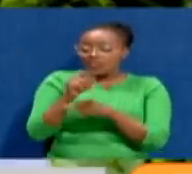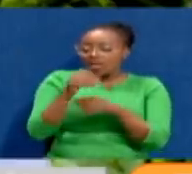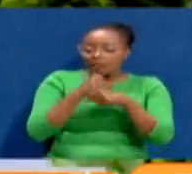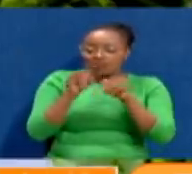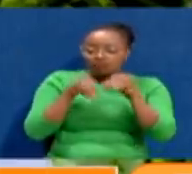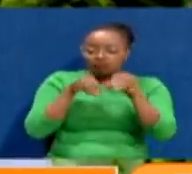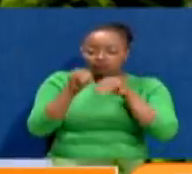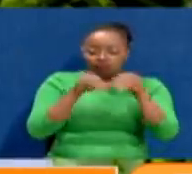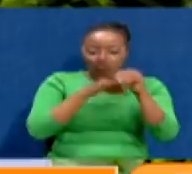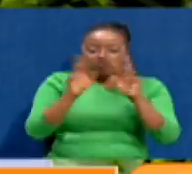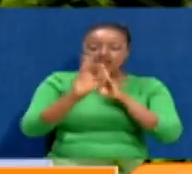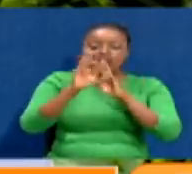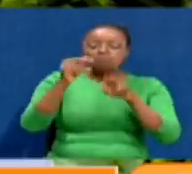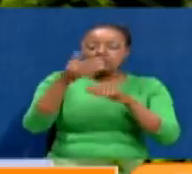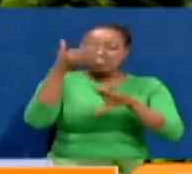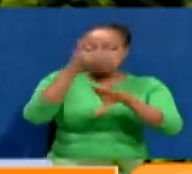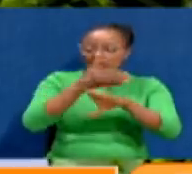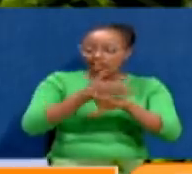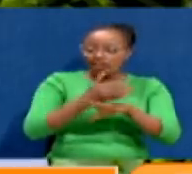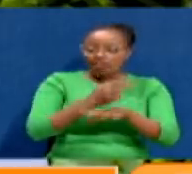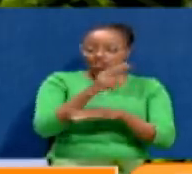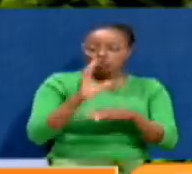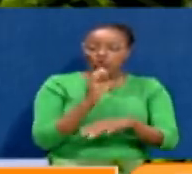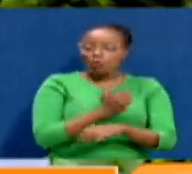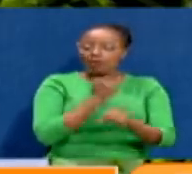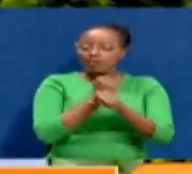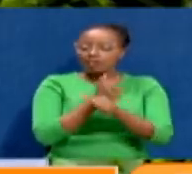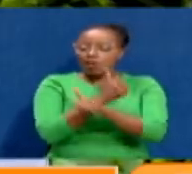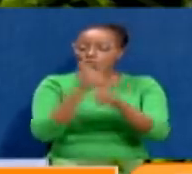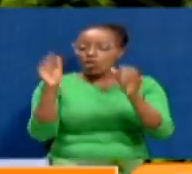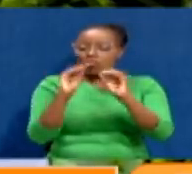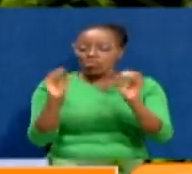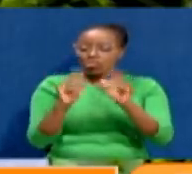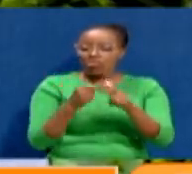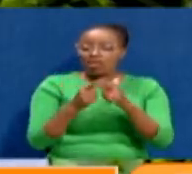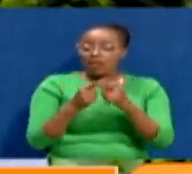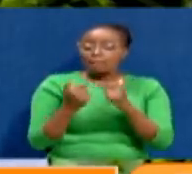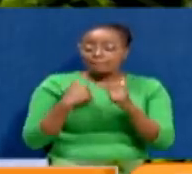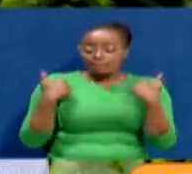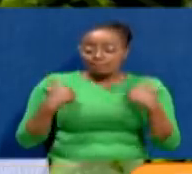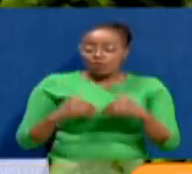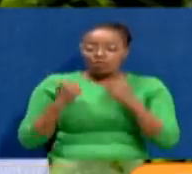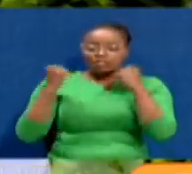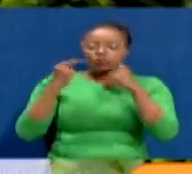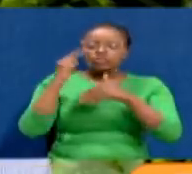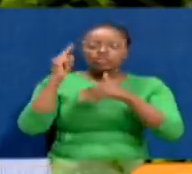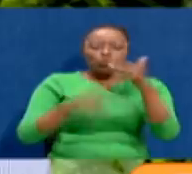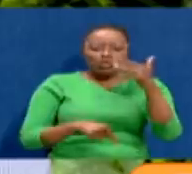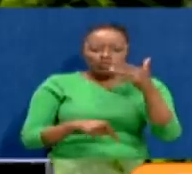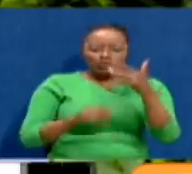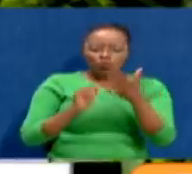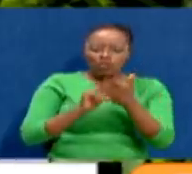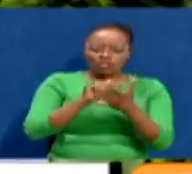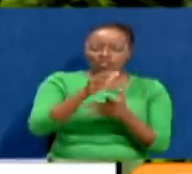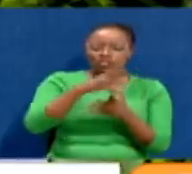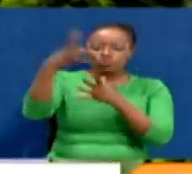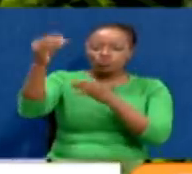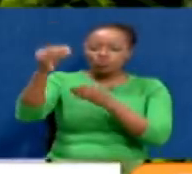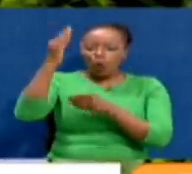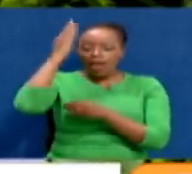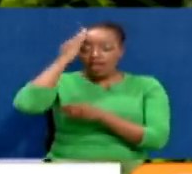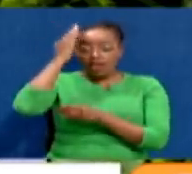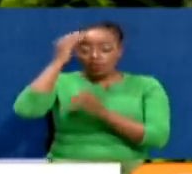The committees, the two committees didn't do it very well, and I came out very strongly and said, we sent you to go and find